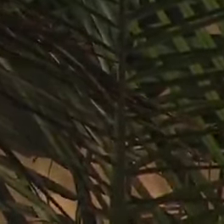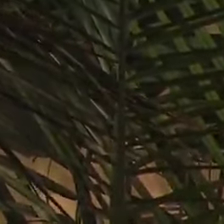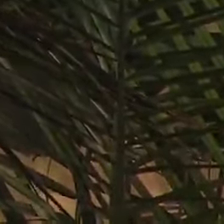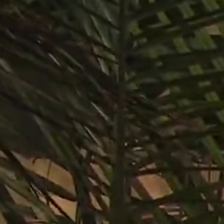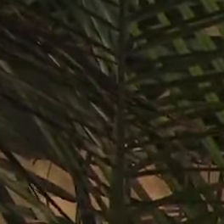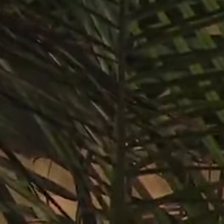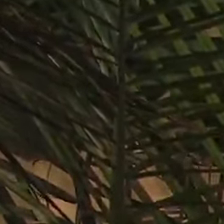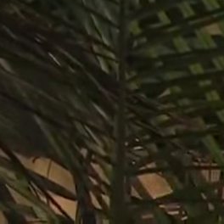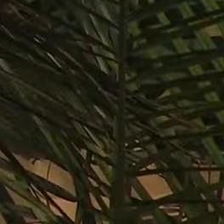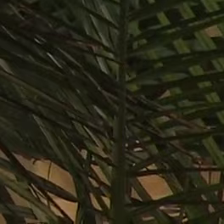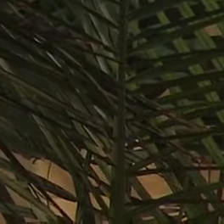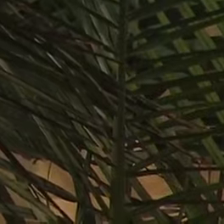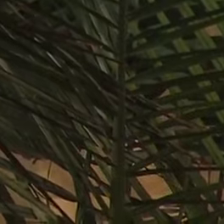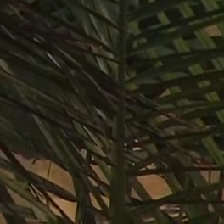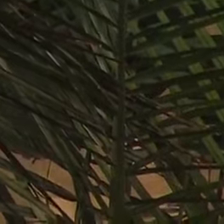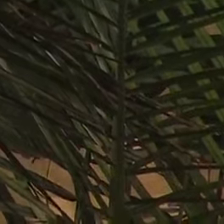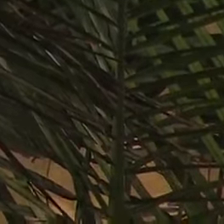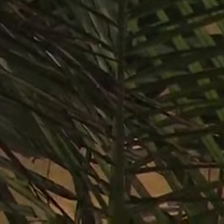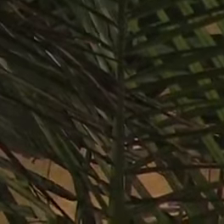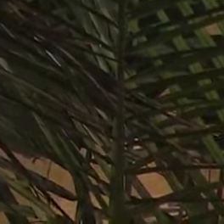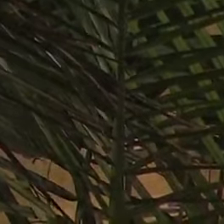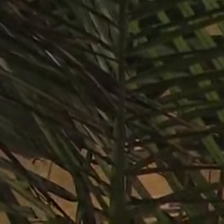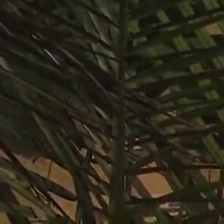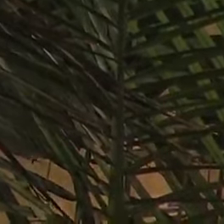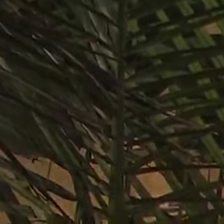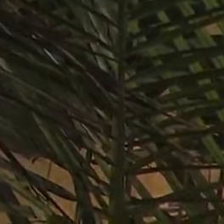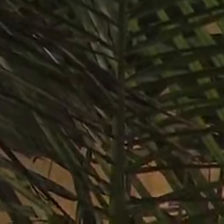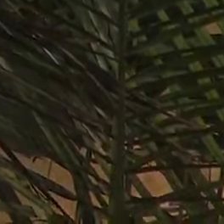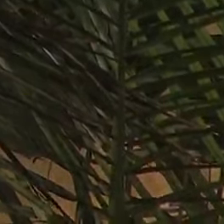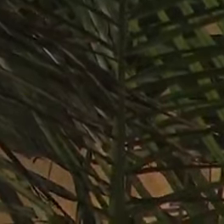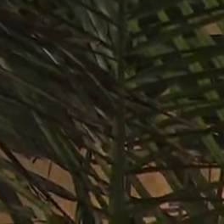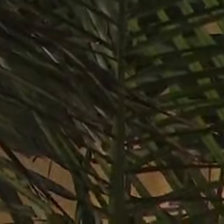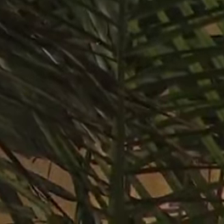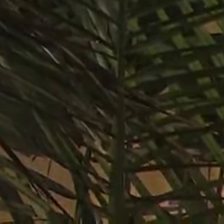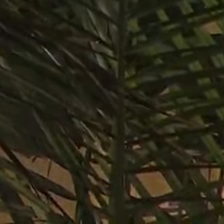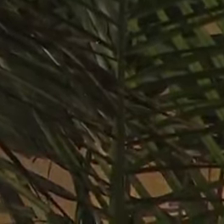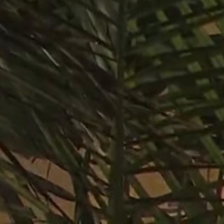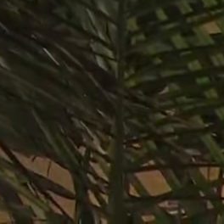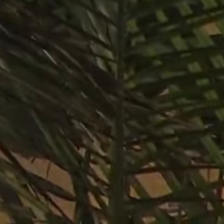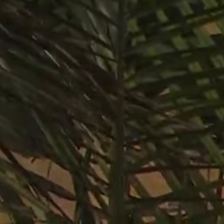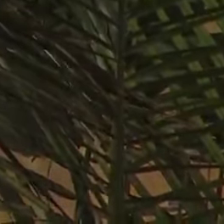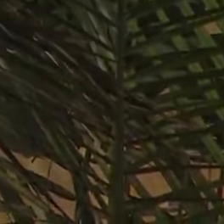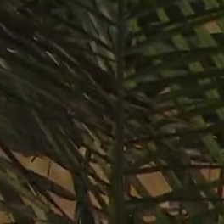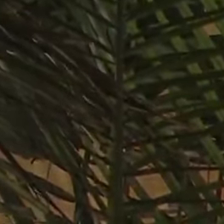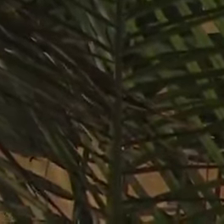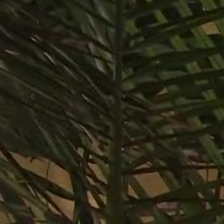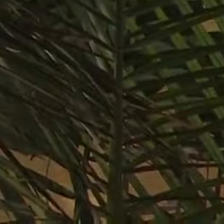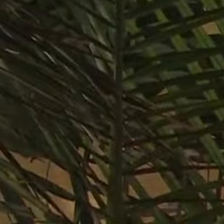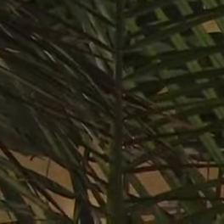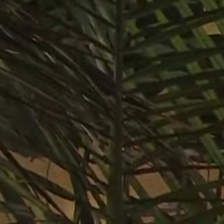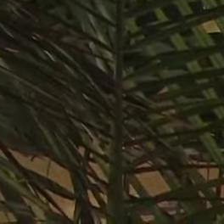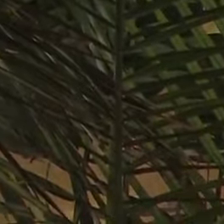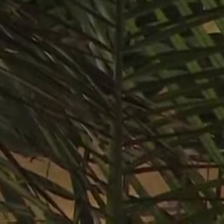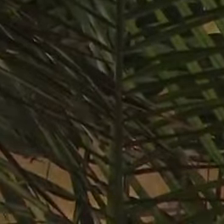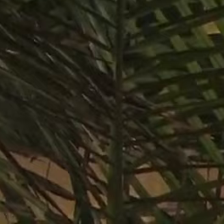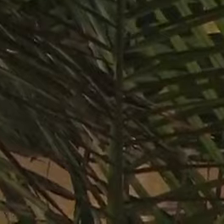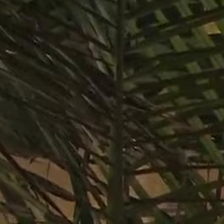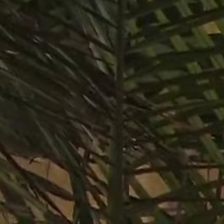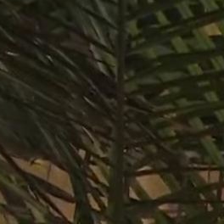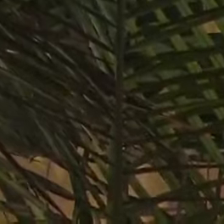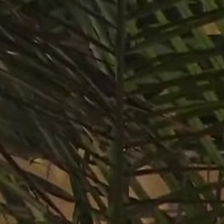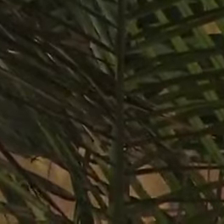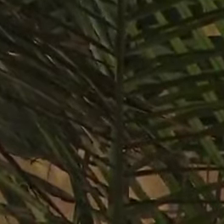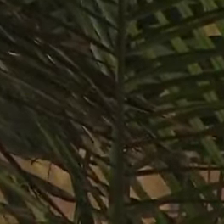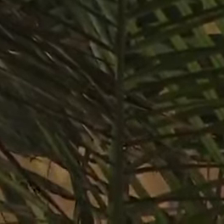journey from professor to dean. From the moment she stepped on campus almost 10 years ago, she